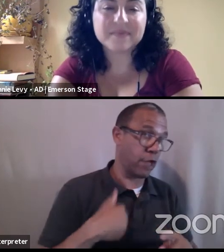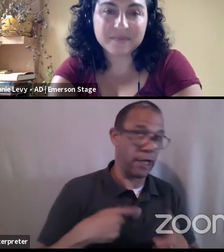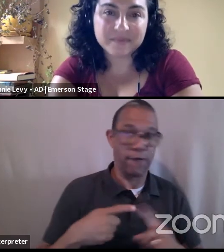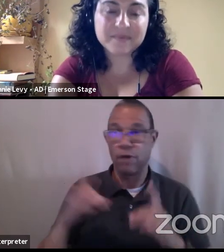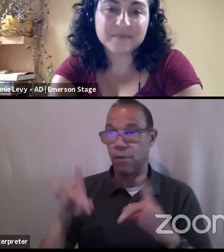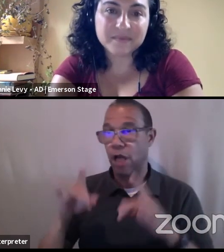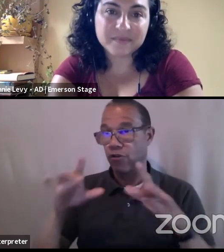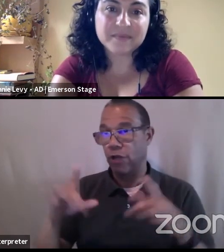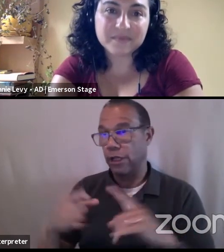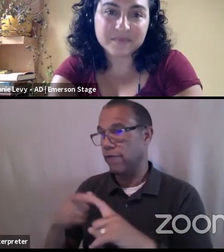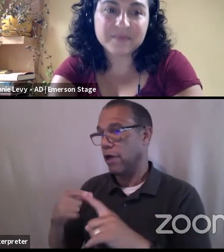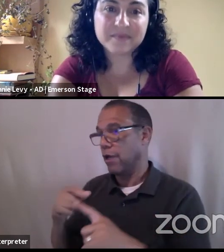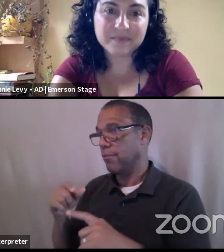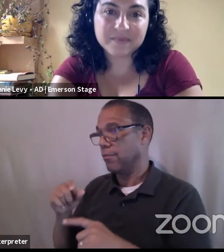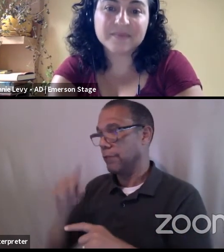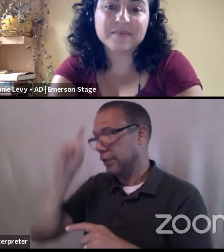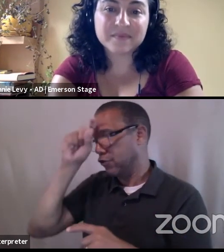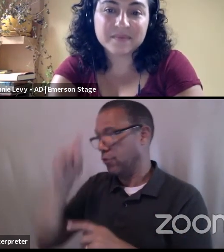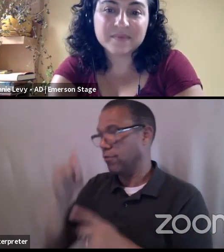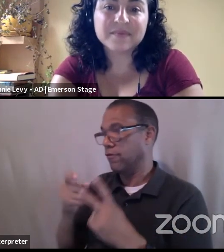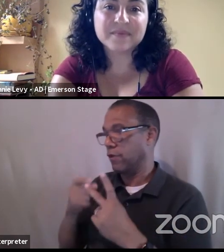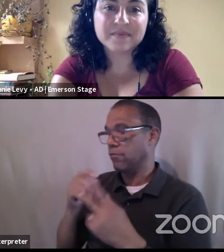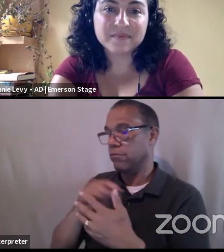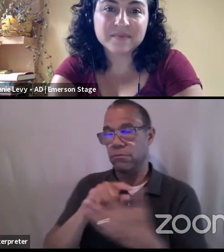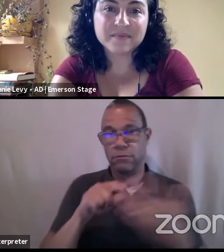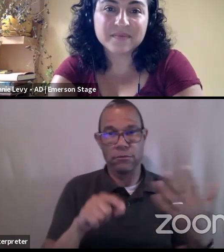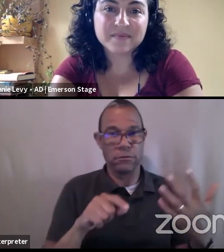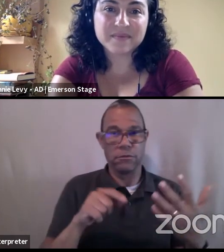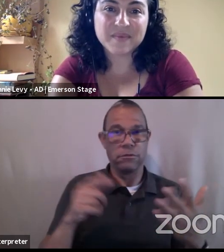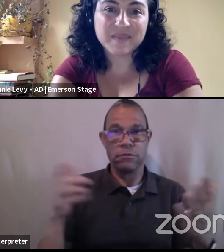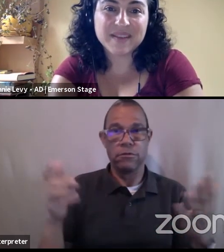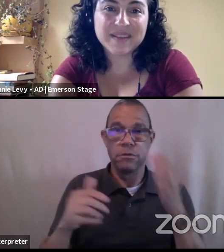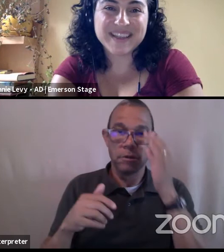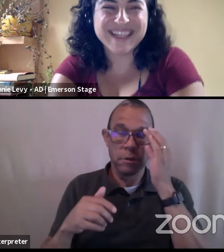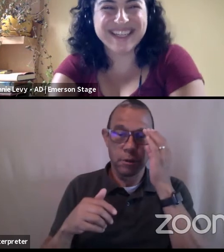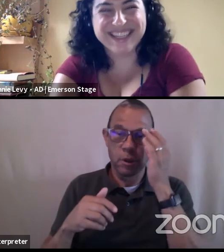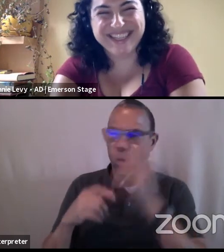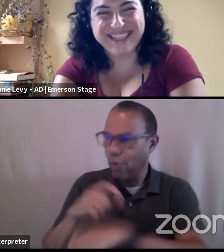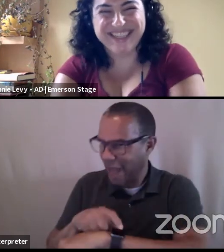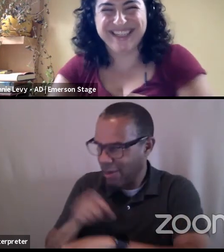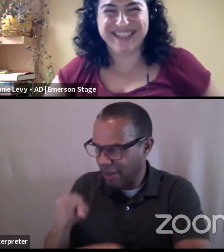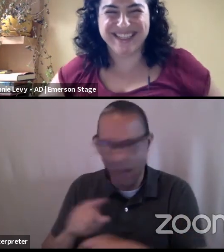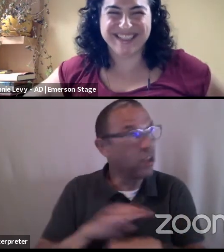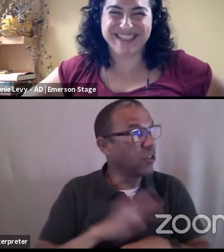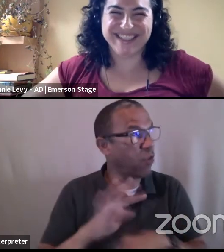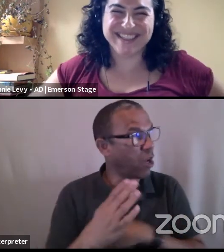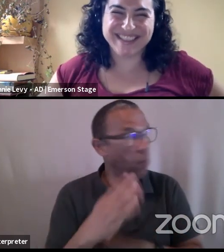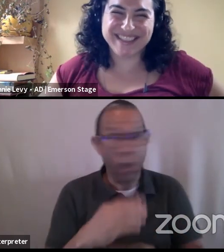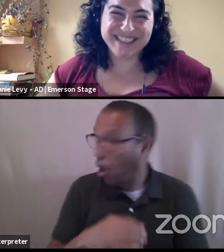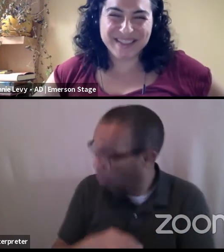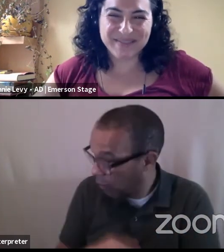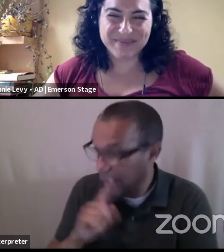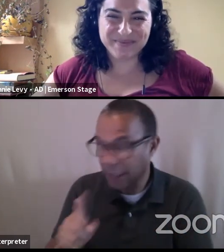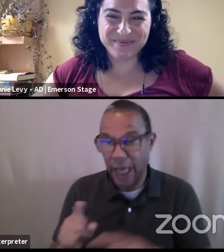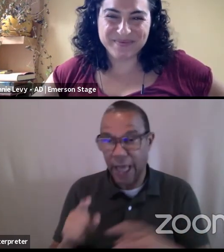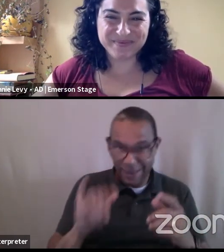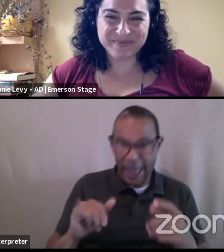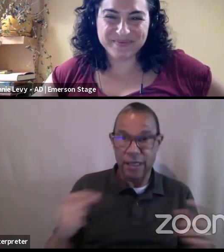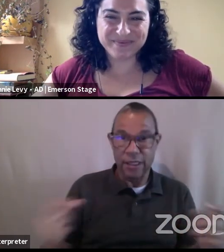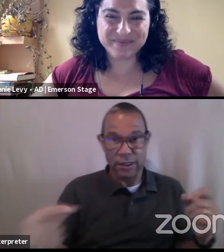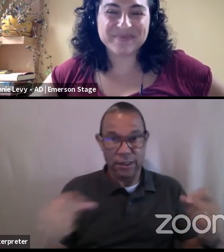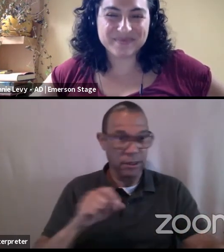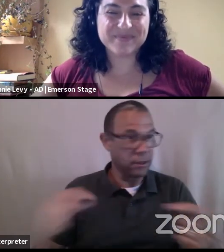uh egypt uh from uh what time is it in egypt it's 4 a.m uh and and then they tune